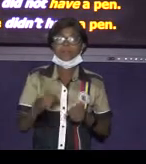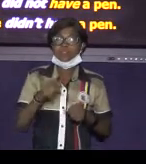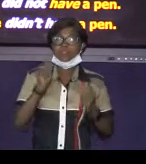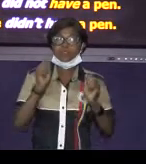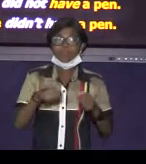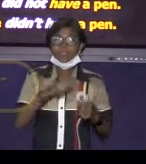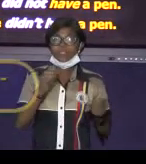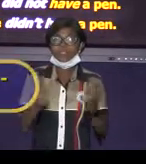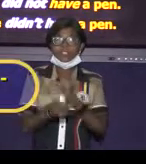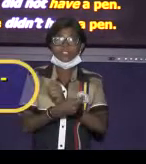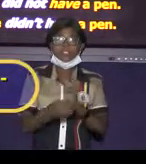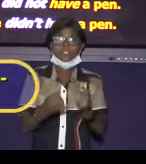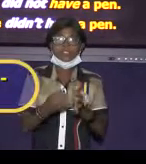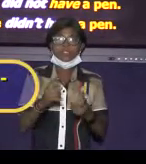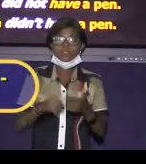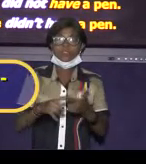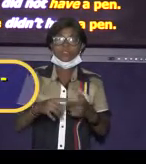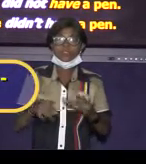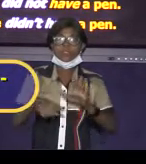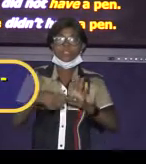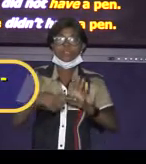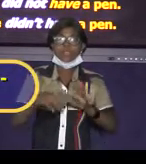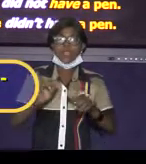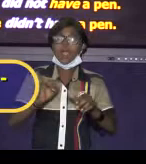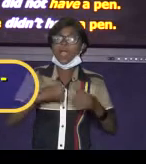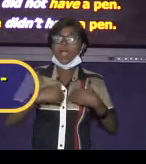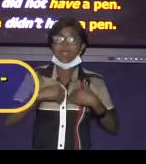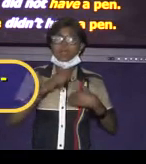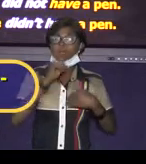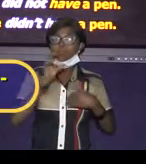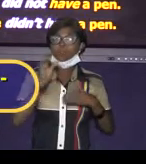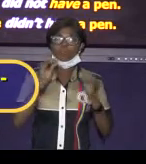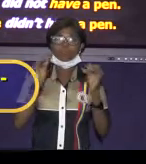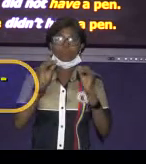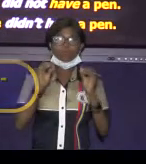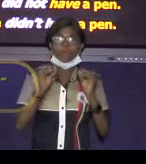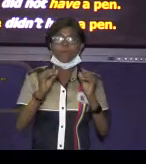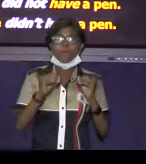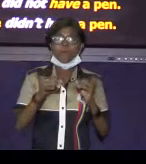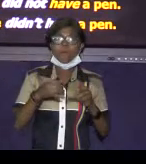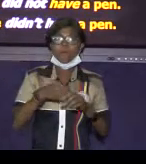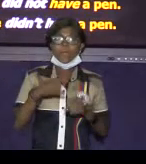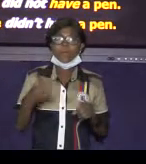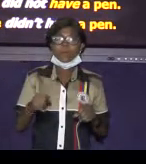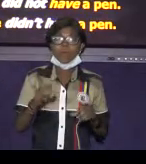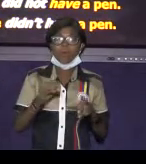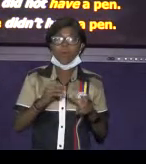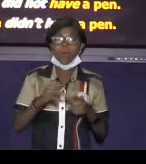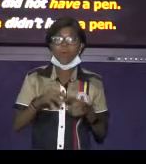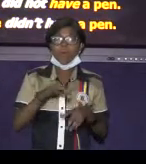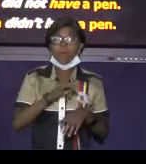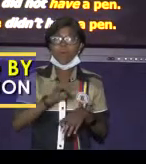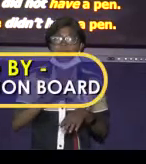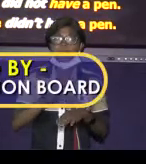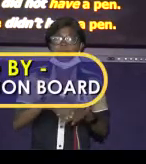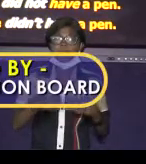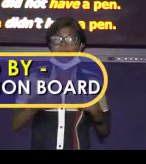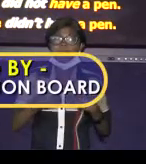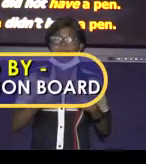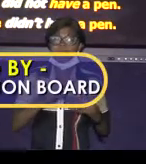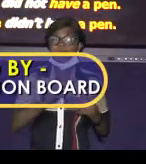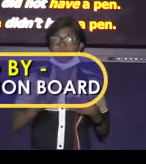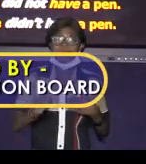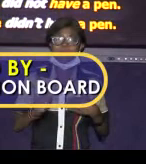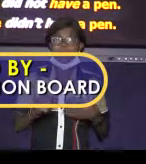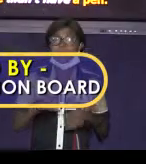change it to the negative form by saying I have no pen, or I do not have a pen, or I don't have